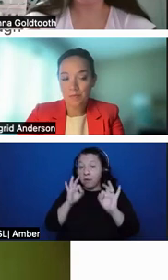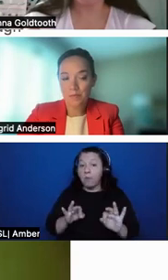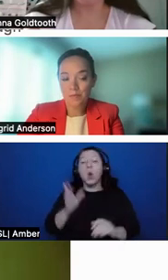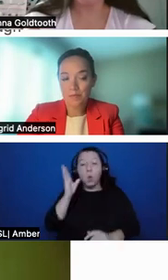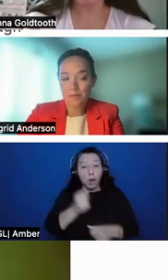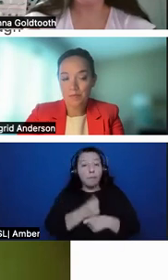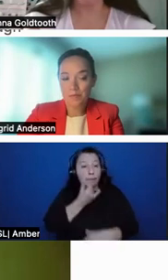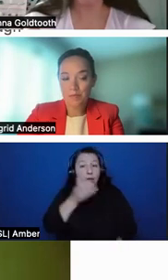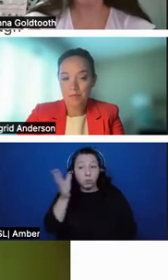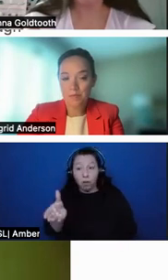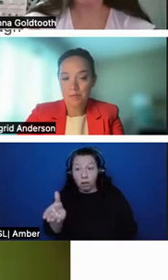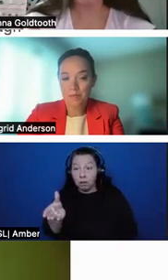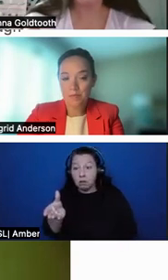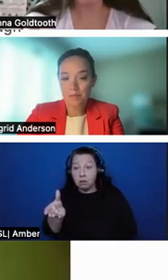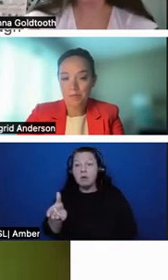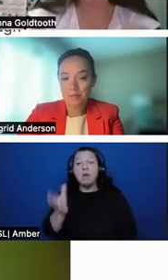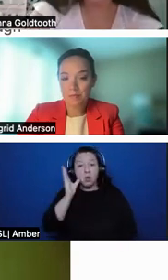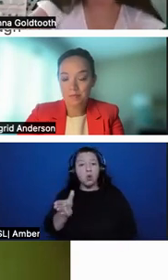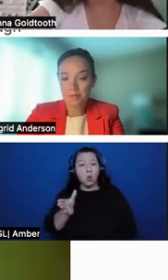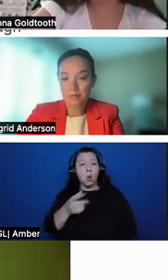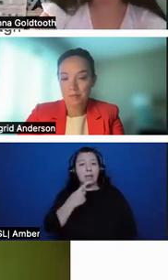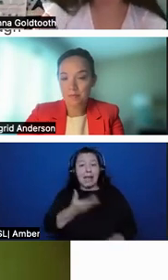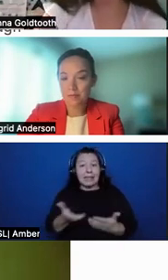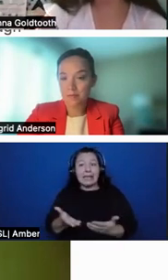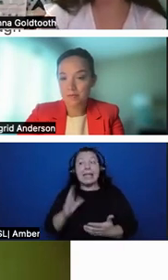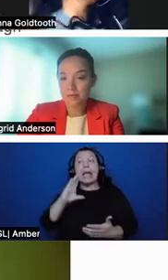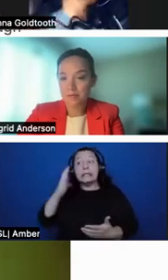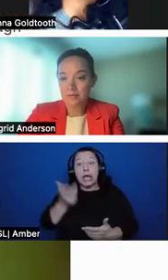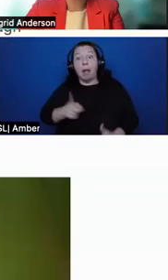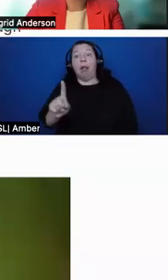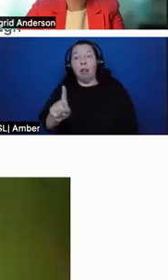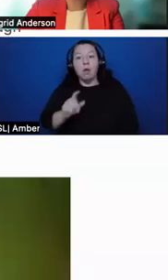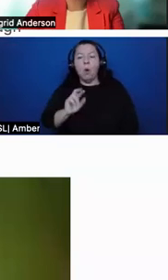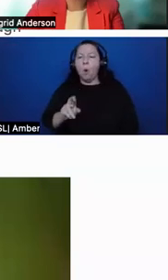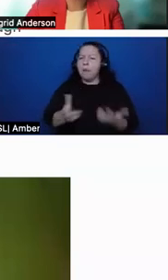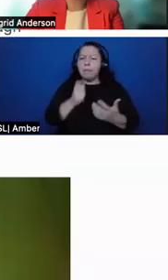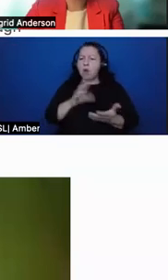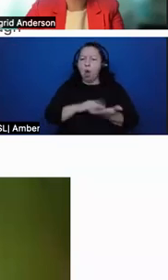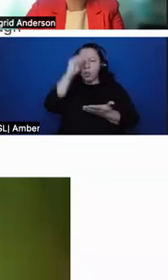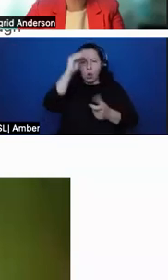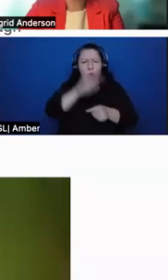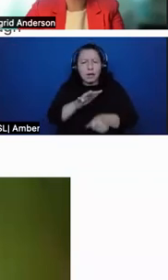maybe even seem maybe offensive, or maybe you just haven't learned enough. Maybe the information that you're going